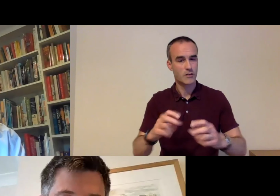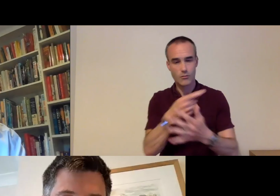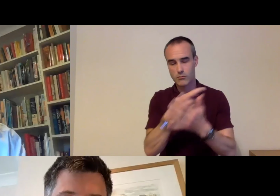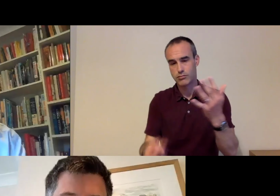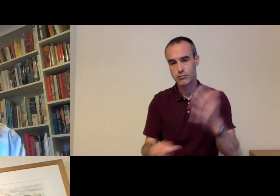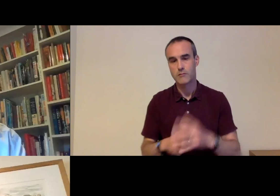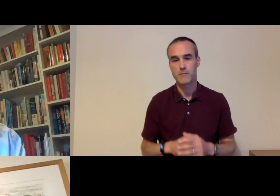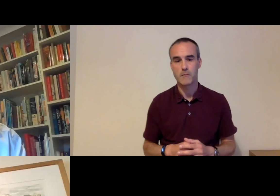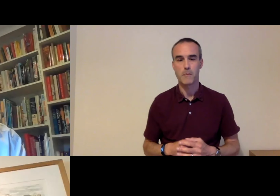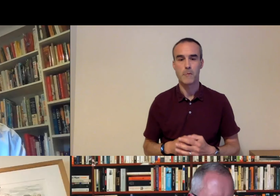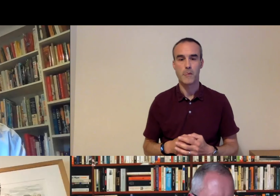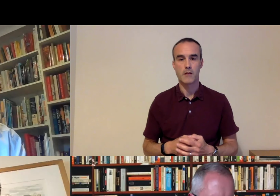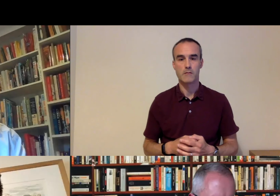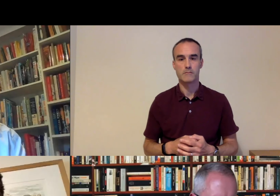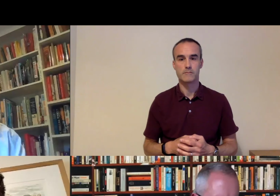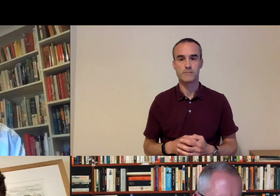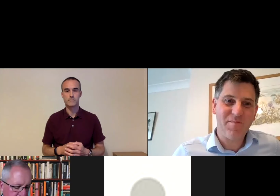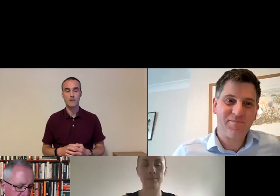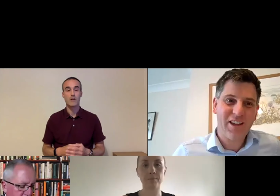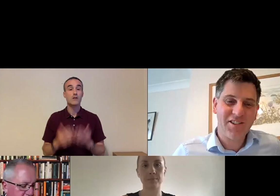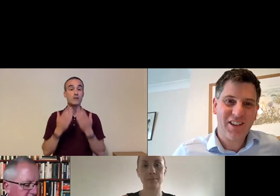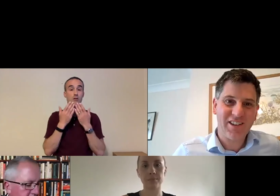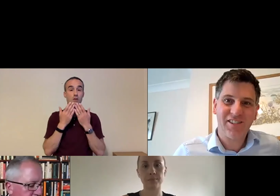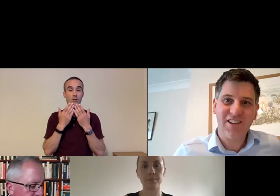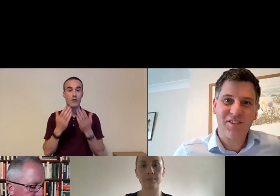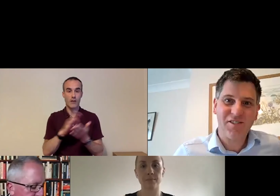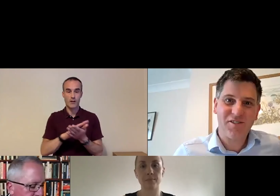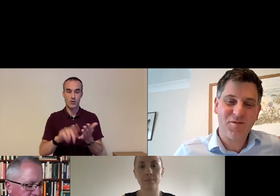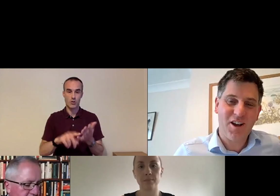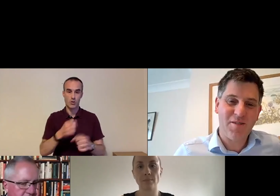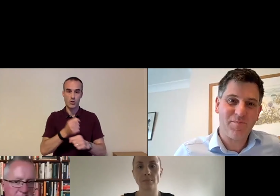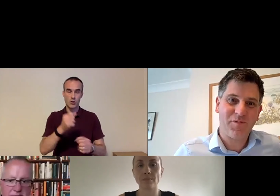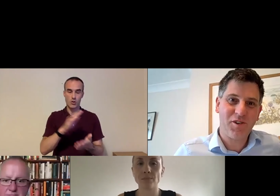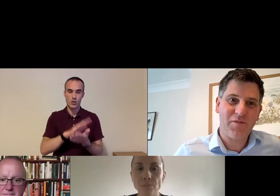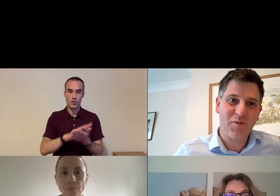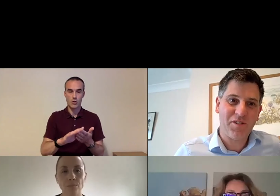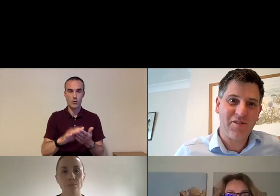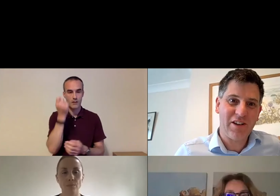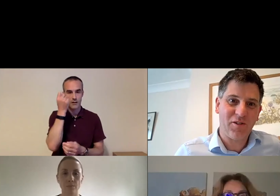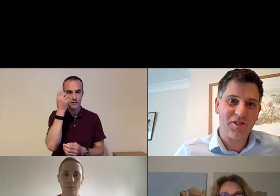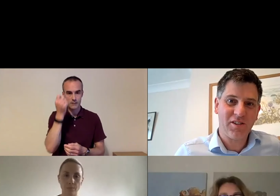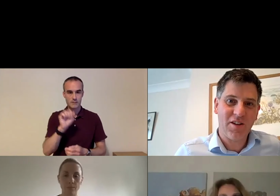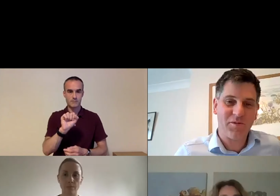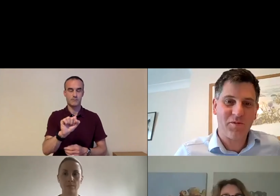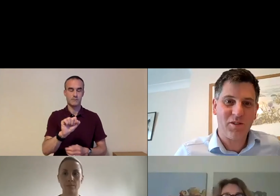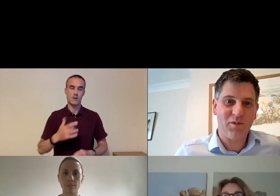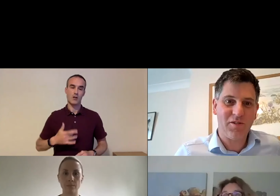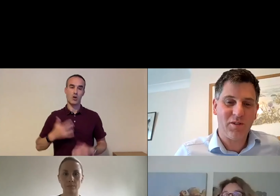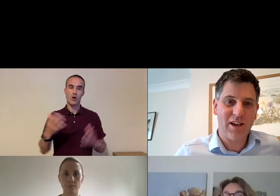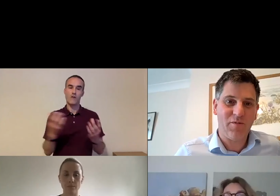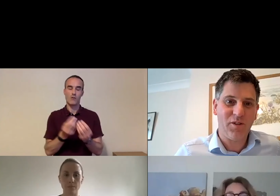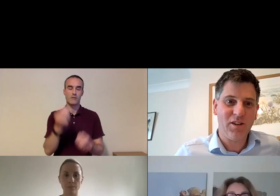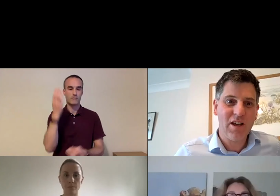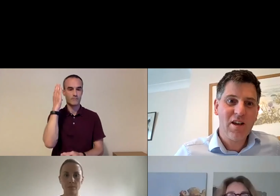Okay. Thank you, Hugh, for that insight into living with hearing loss. It's really,